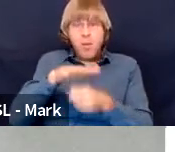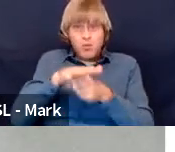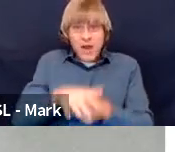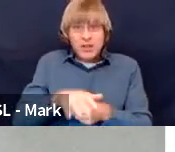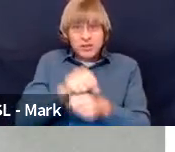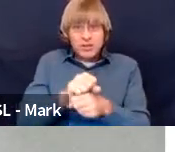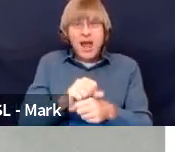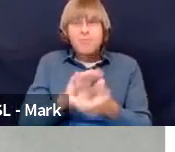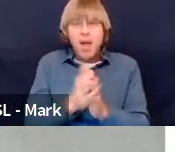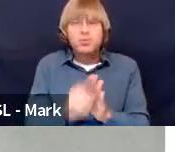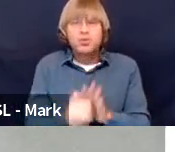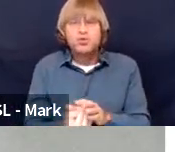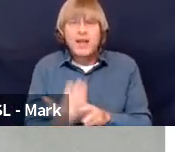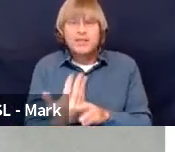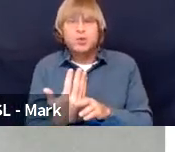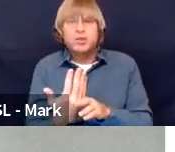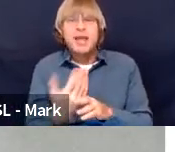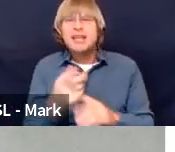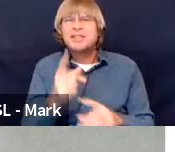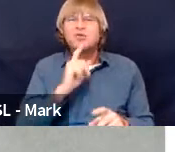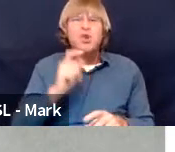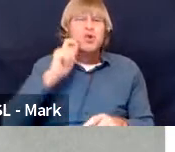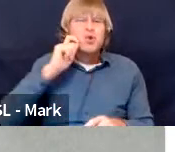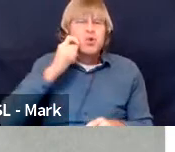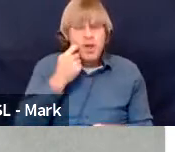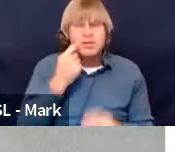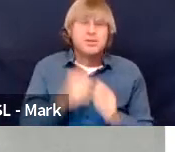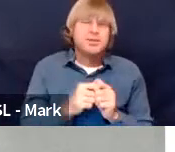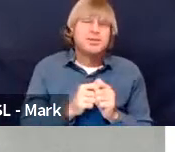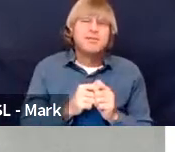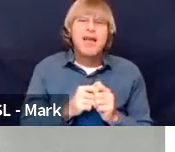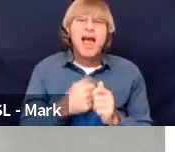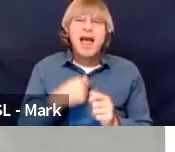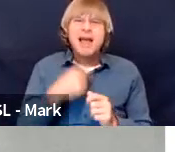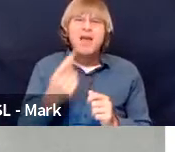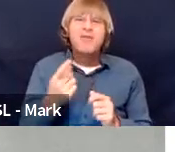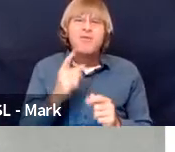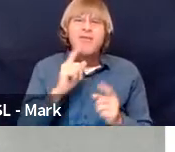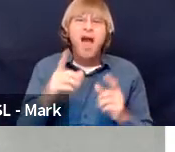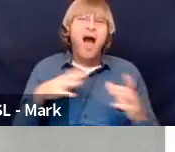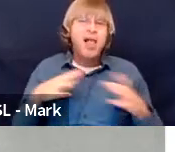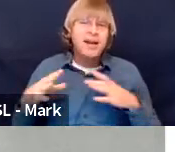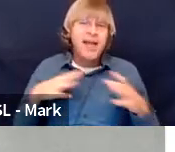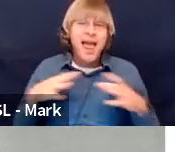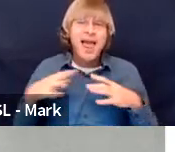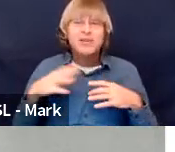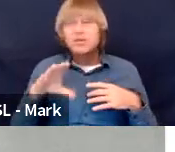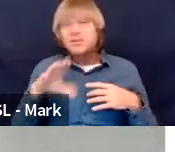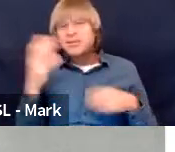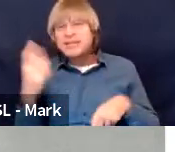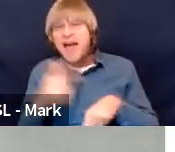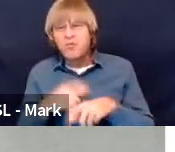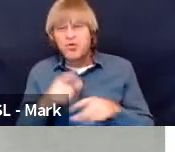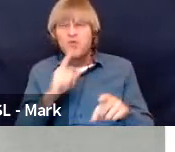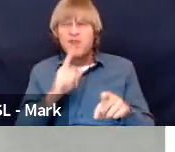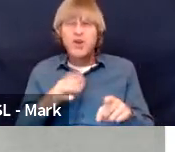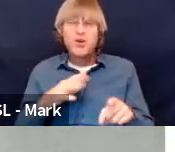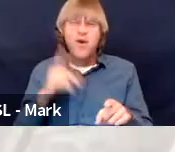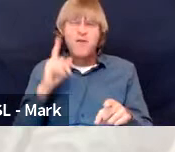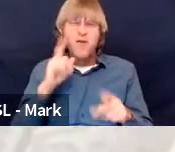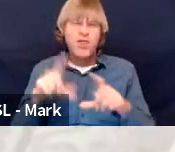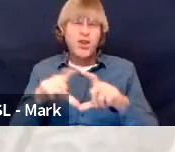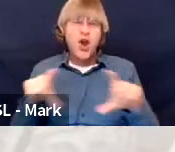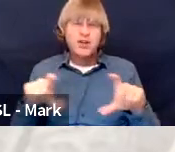turns translucent. It is the coolest effect. I would tell you, like holiday season, it could be really great for a